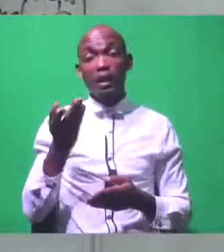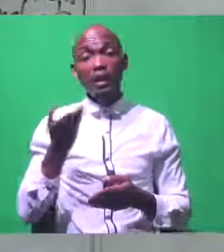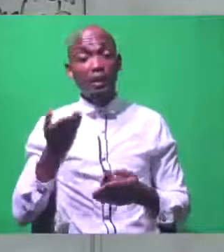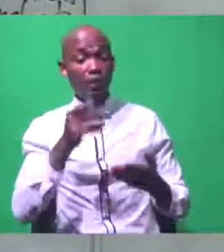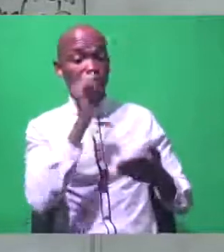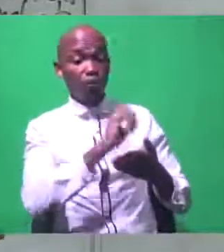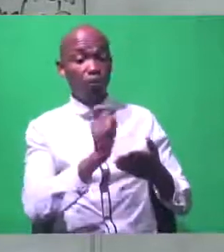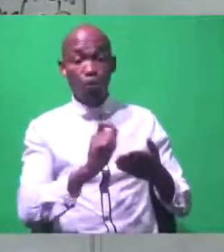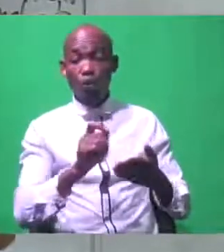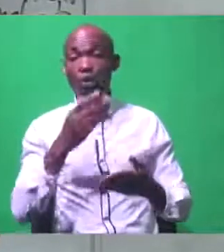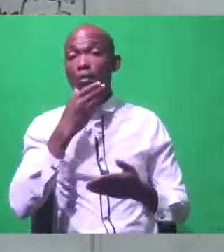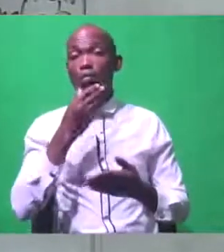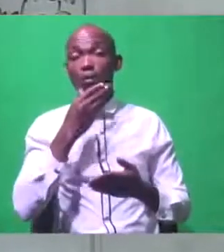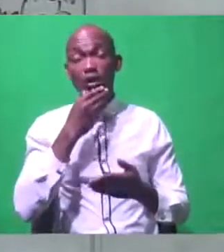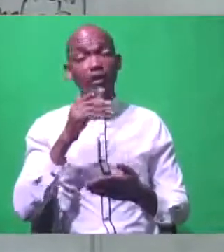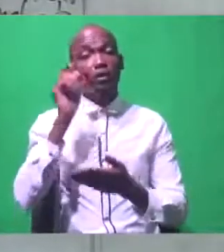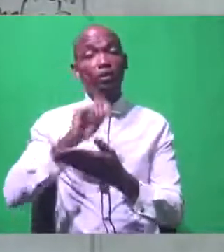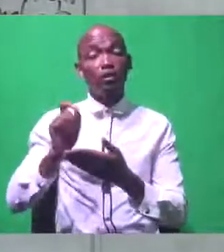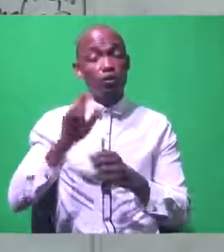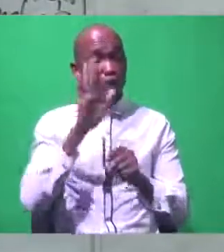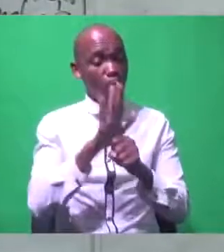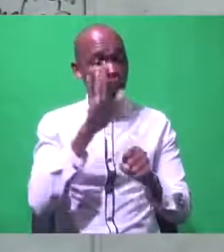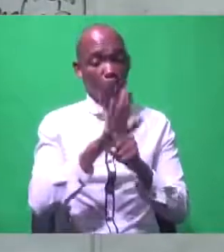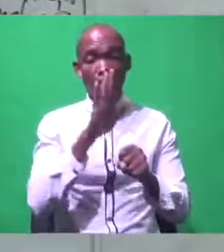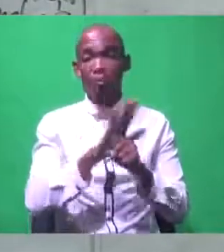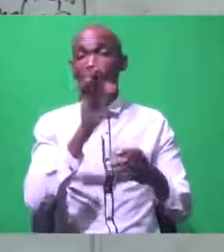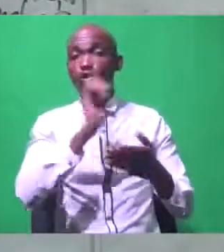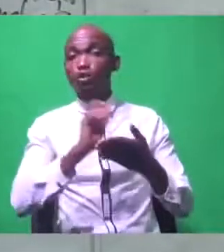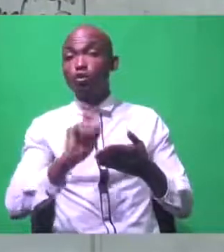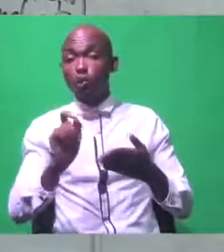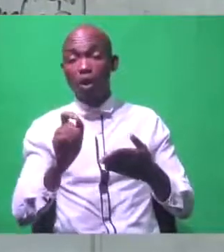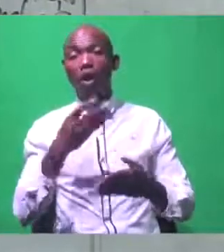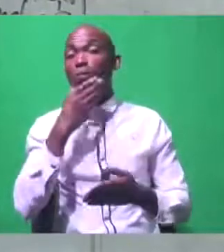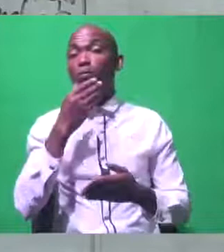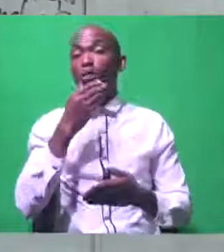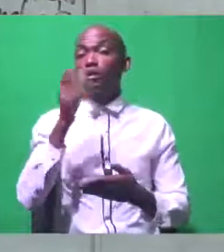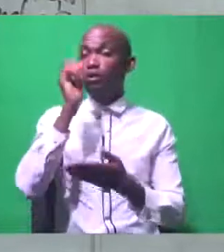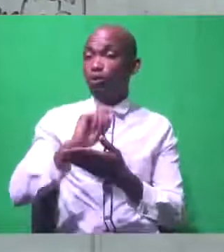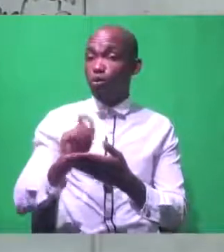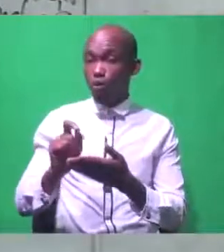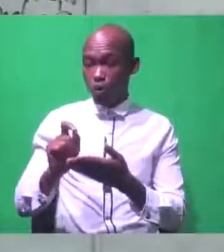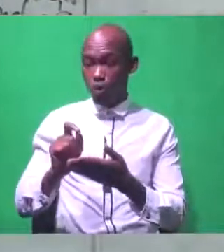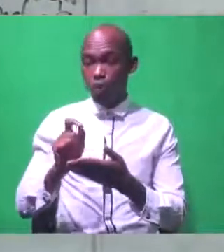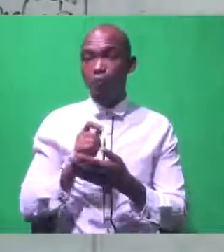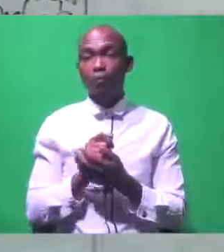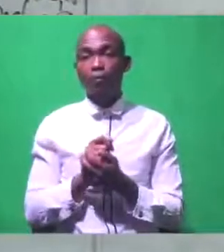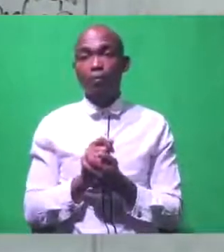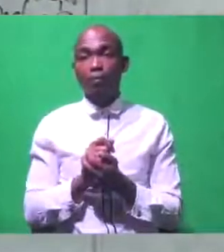were boys' schools. Many schools constructed in Africa were boys'